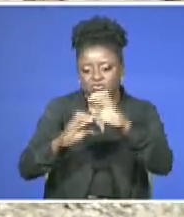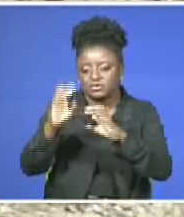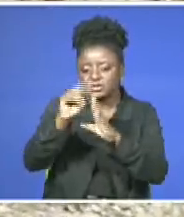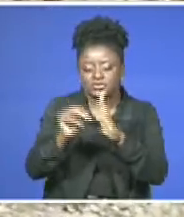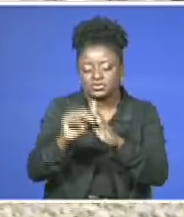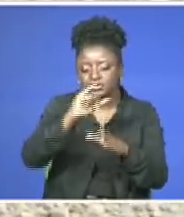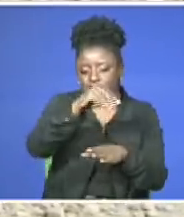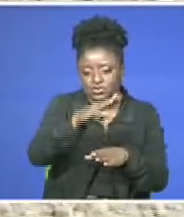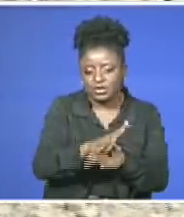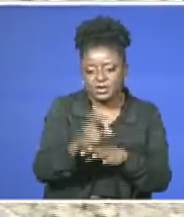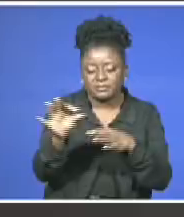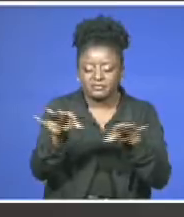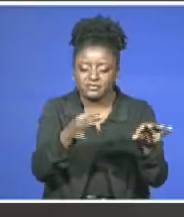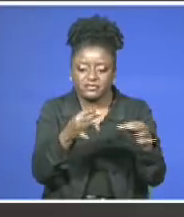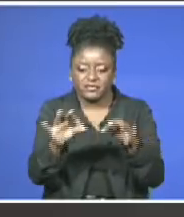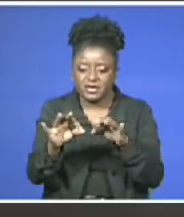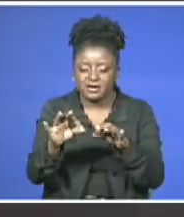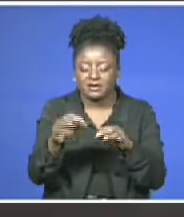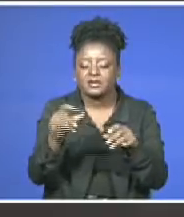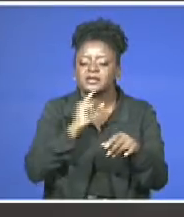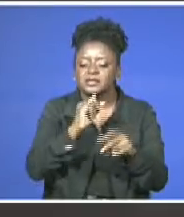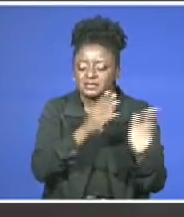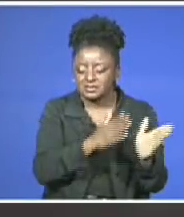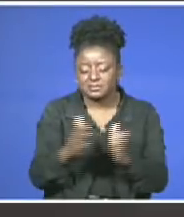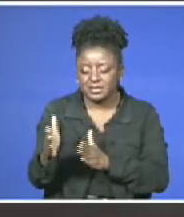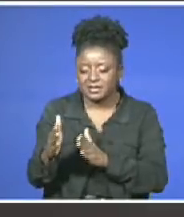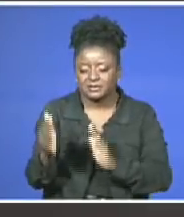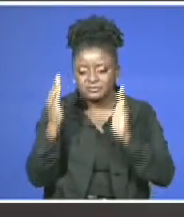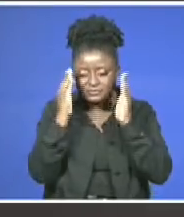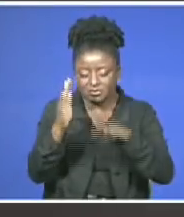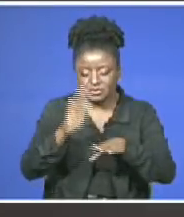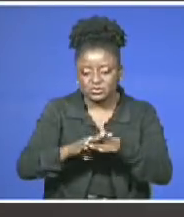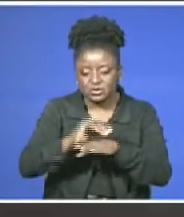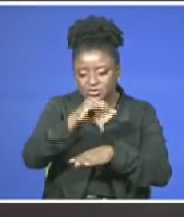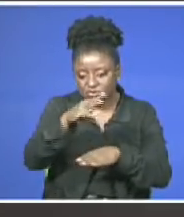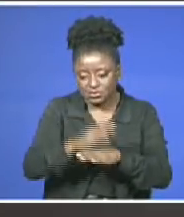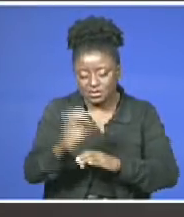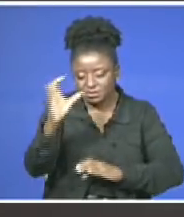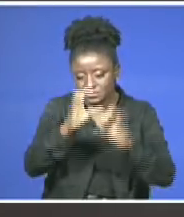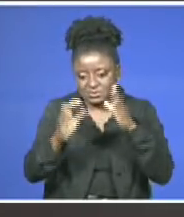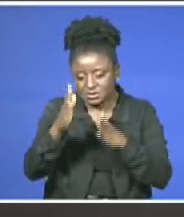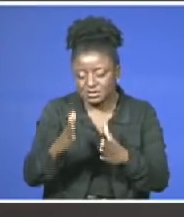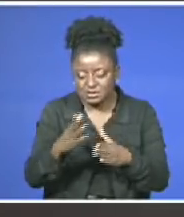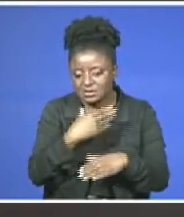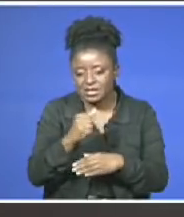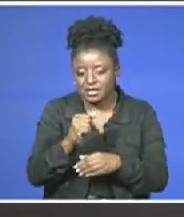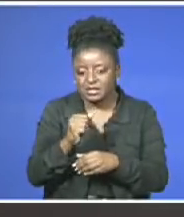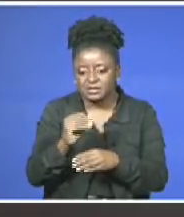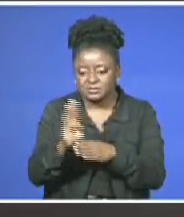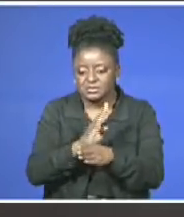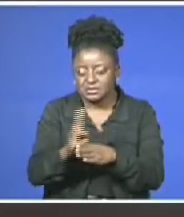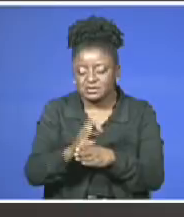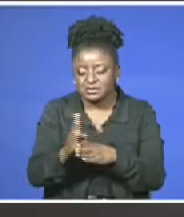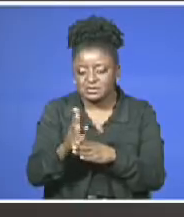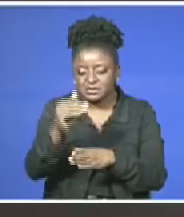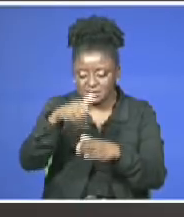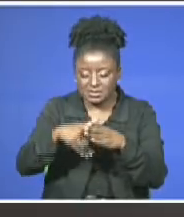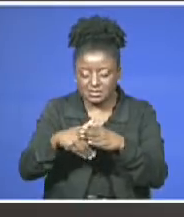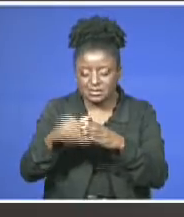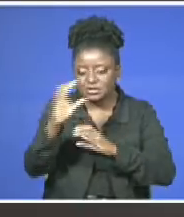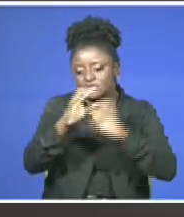This job fair is specifically focused on job seekers and employers in the construction